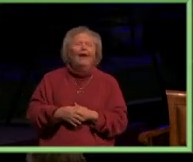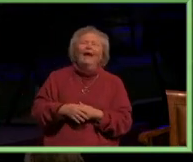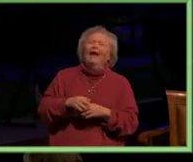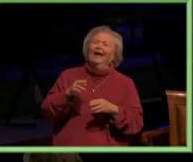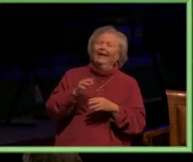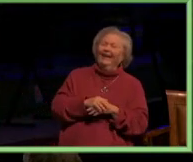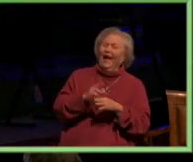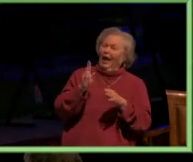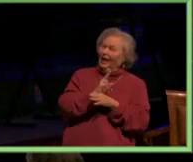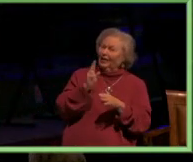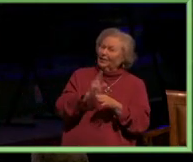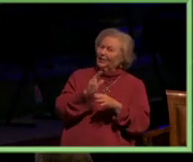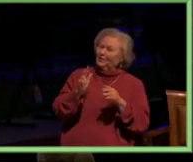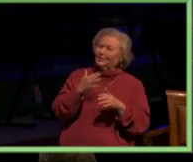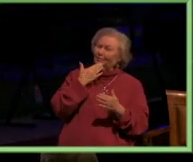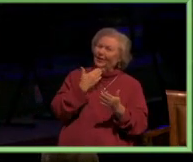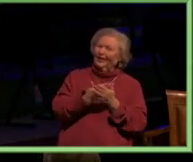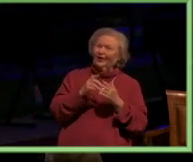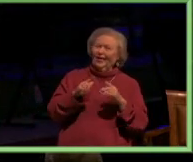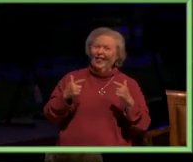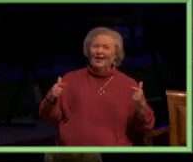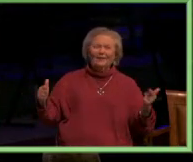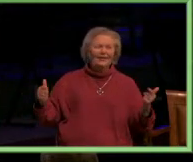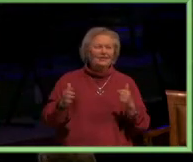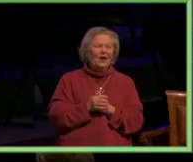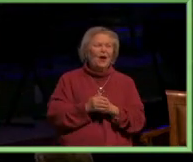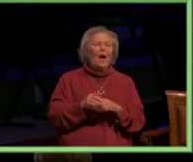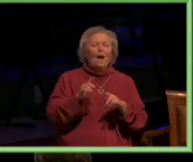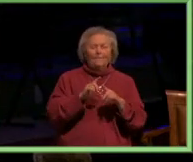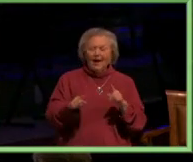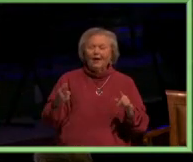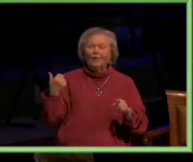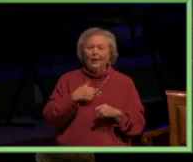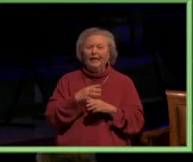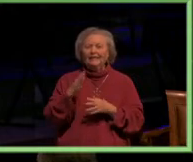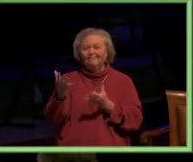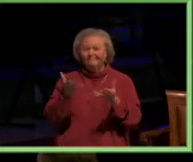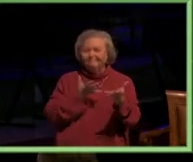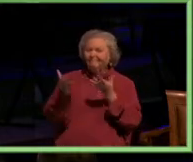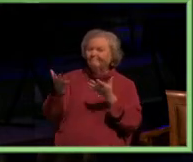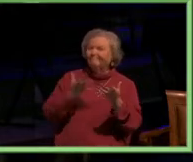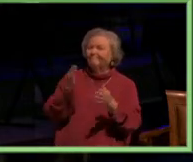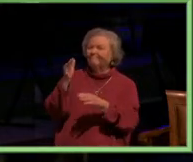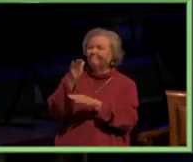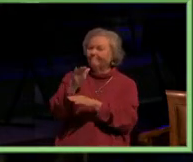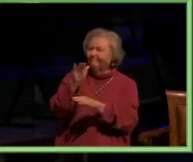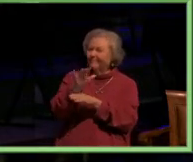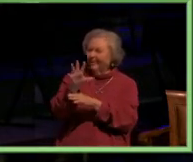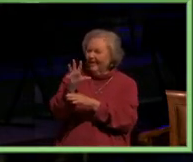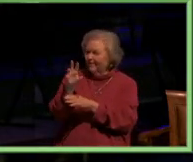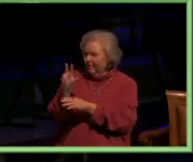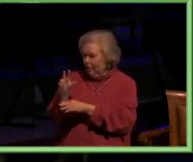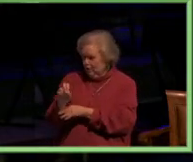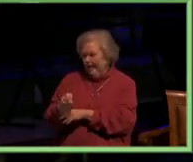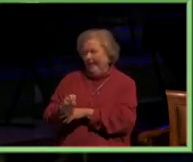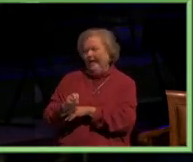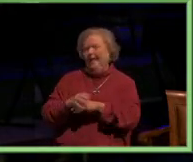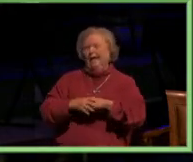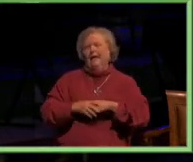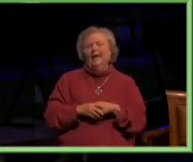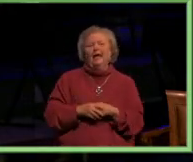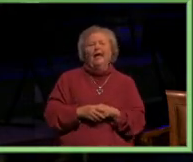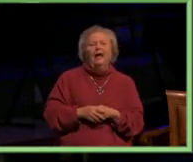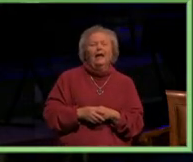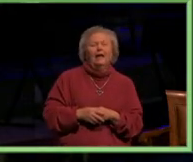good and right. But we figured it out, so we can talk more about that tonight, but I wanted you to know we have worked through that, and we figured it